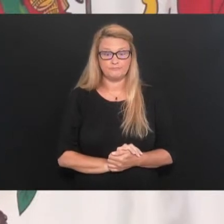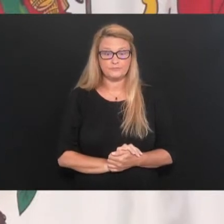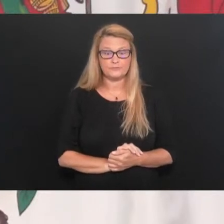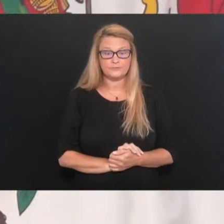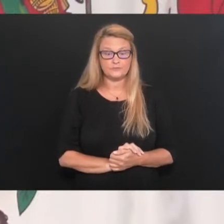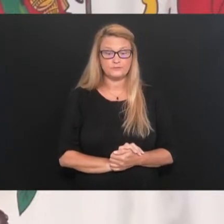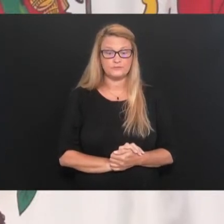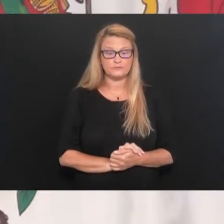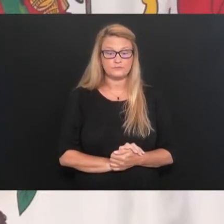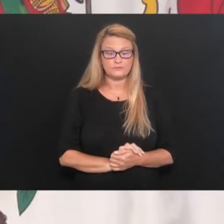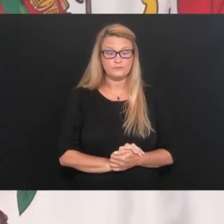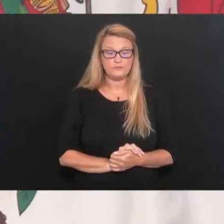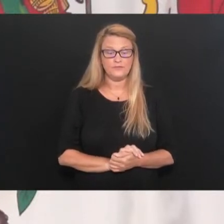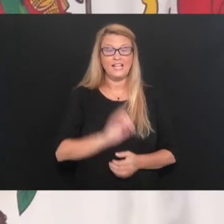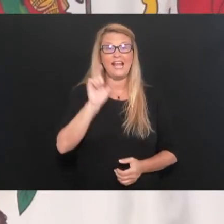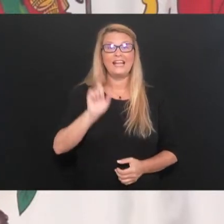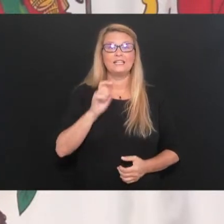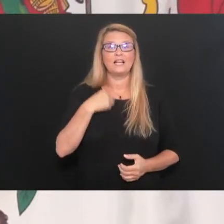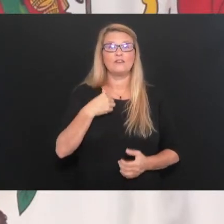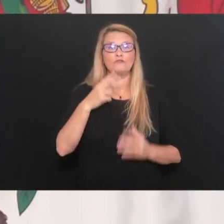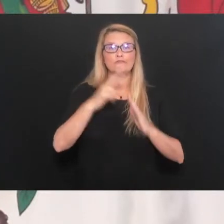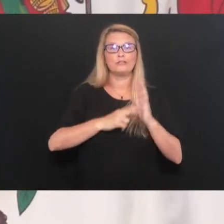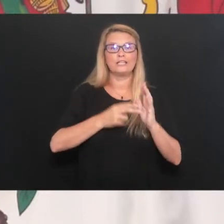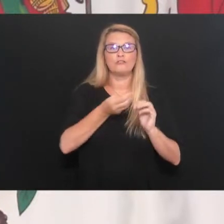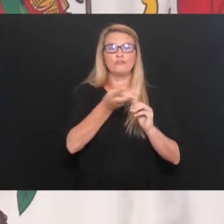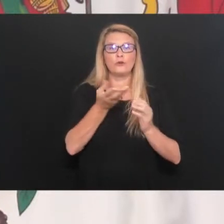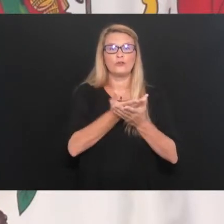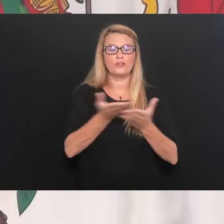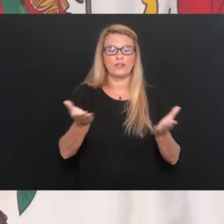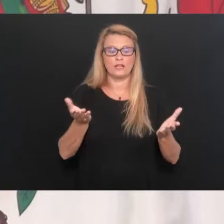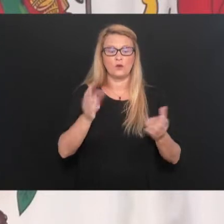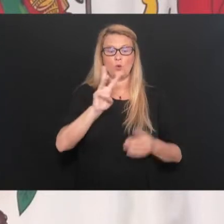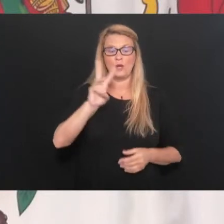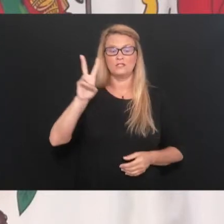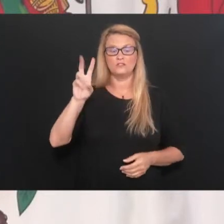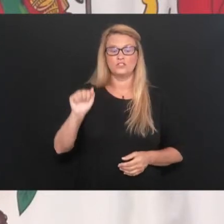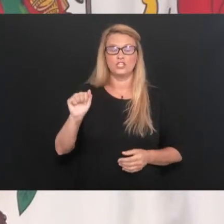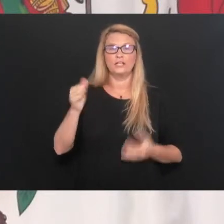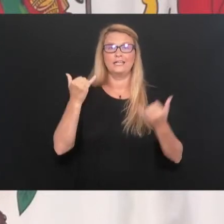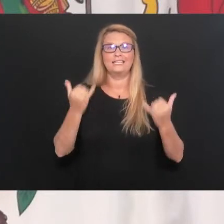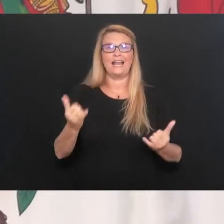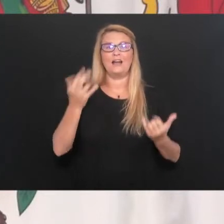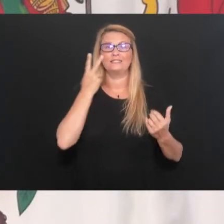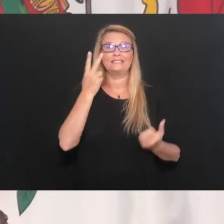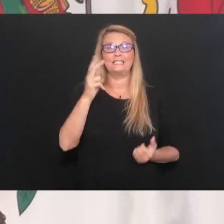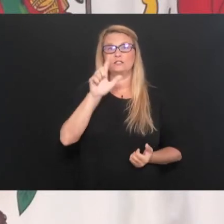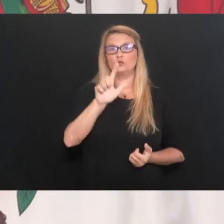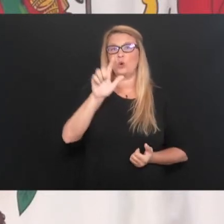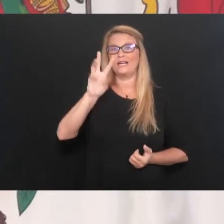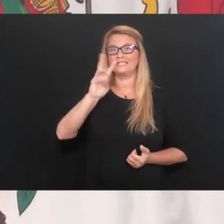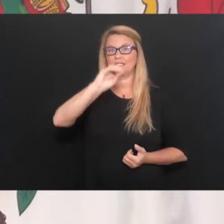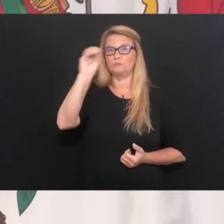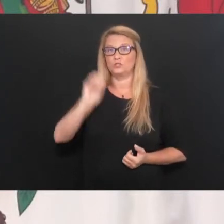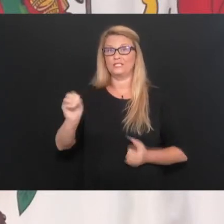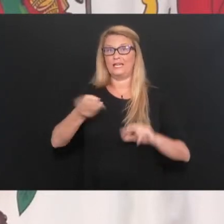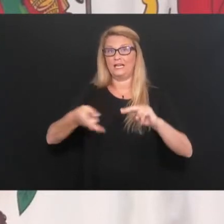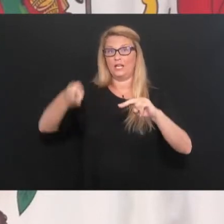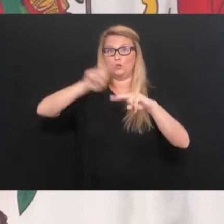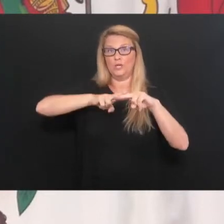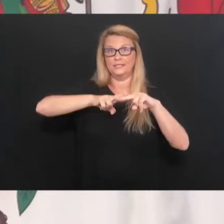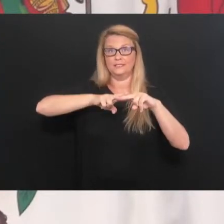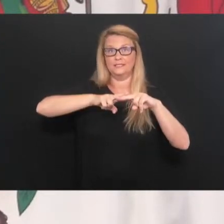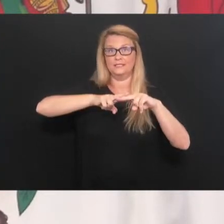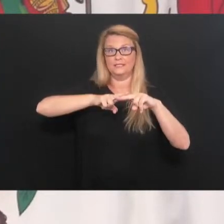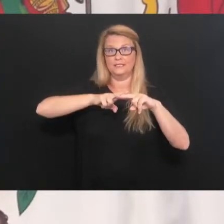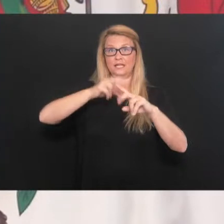I need to read you just a couple things about West Virginia's stats. West Virginia is seeing a 26% increase in